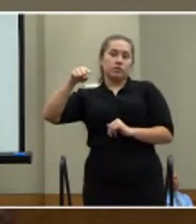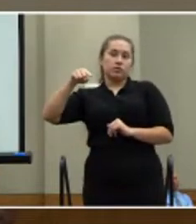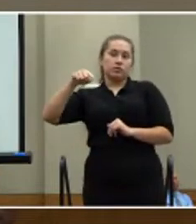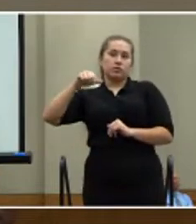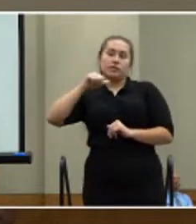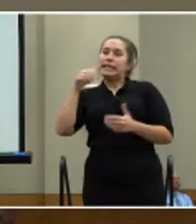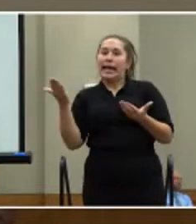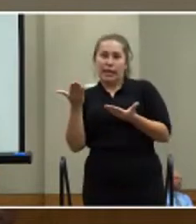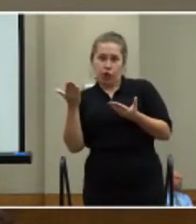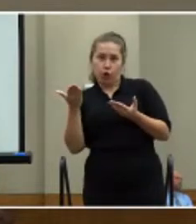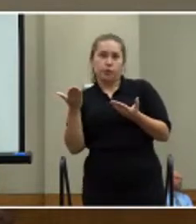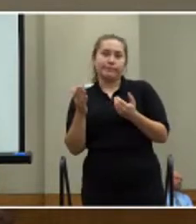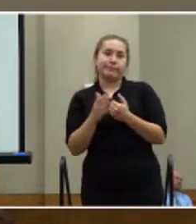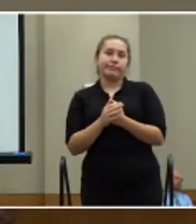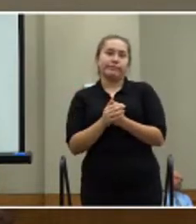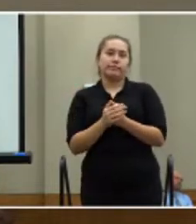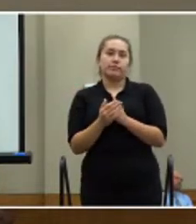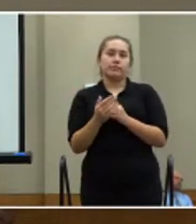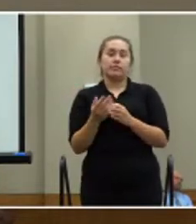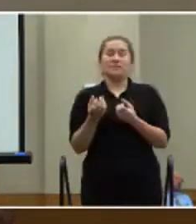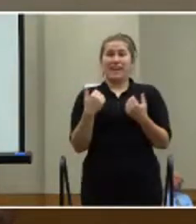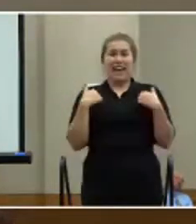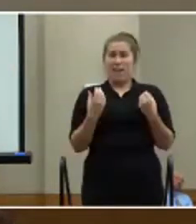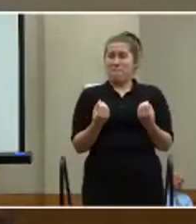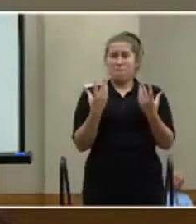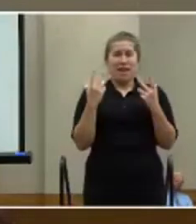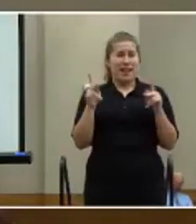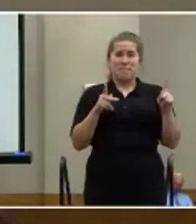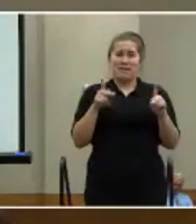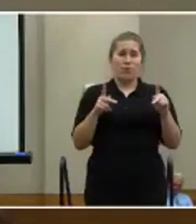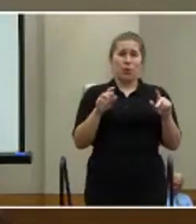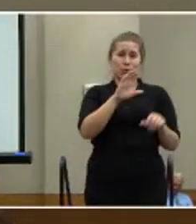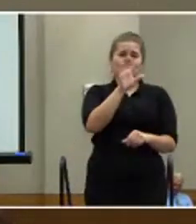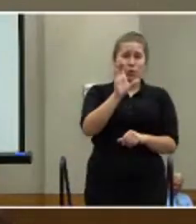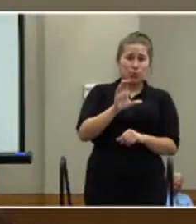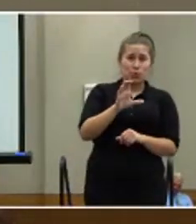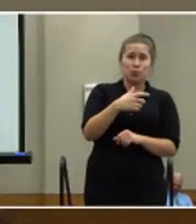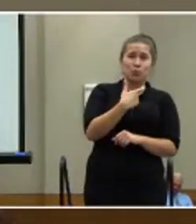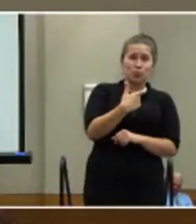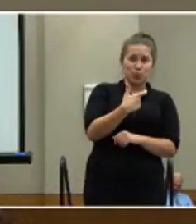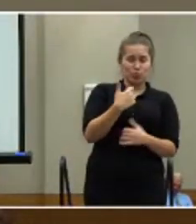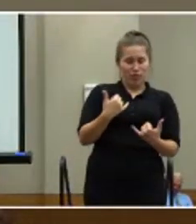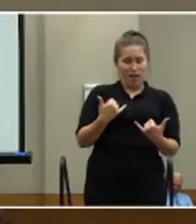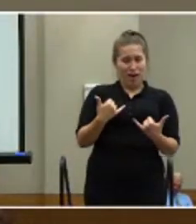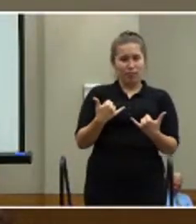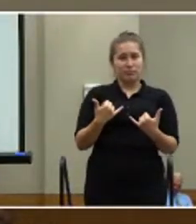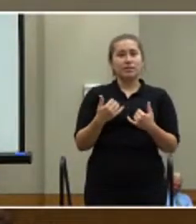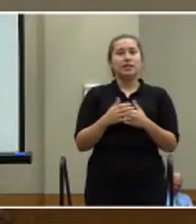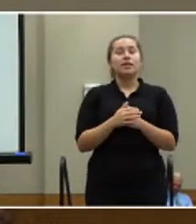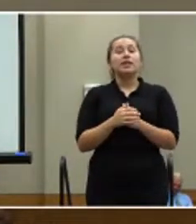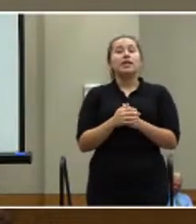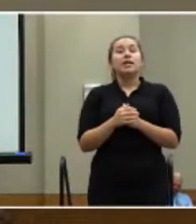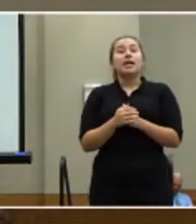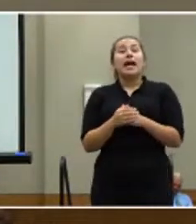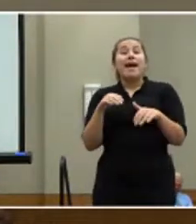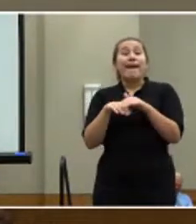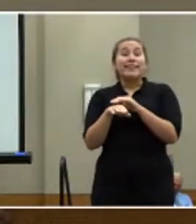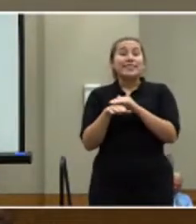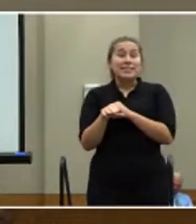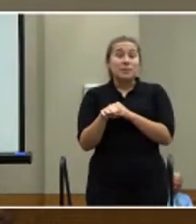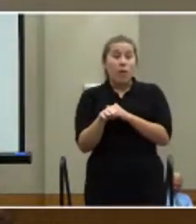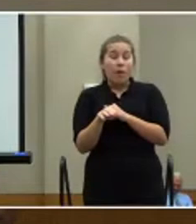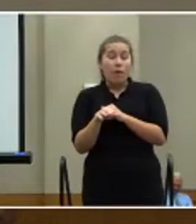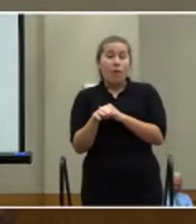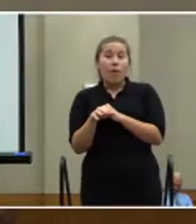person, which we have a lot on the Zoom aspect. To find accessible restrooms, you can